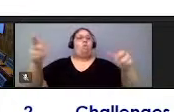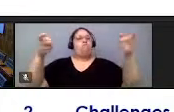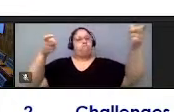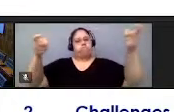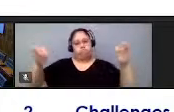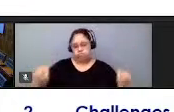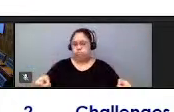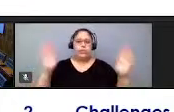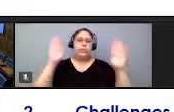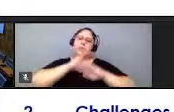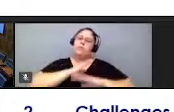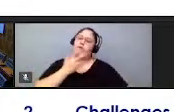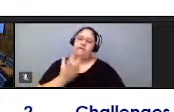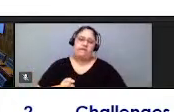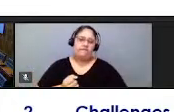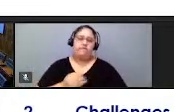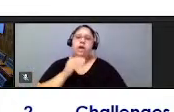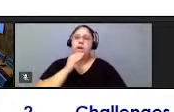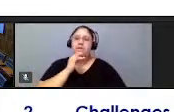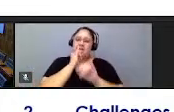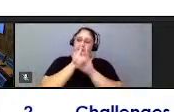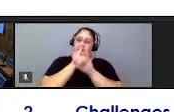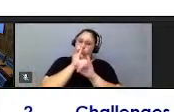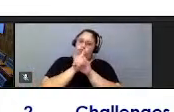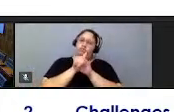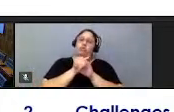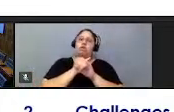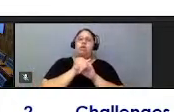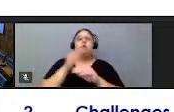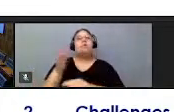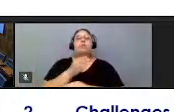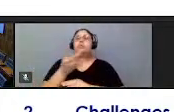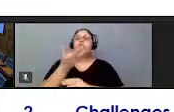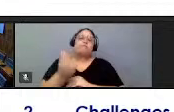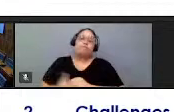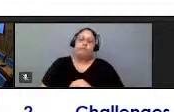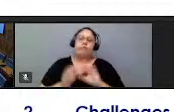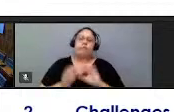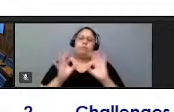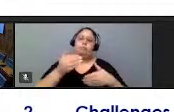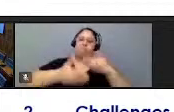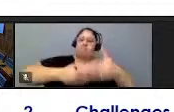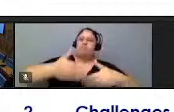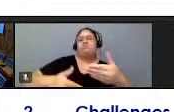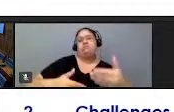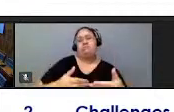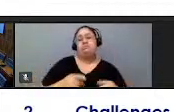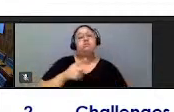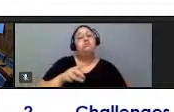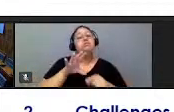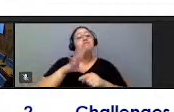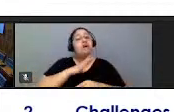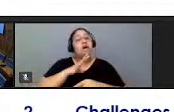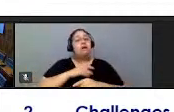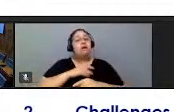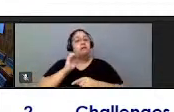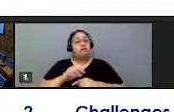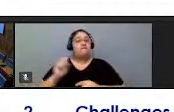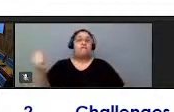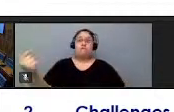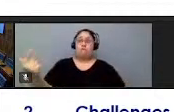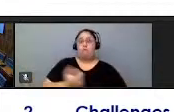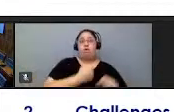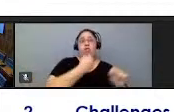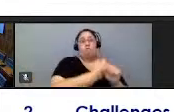activities together so there was an Institutional vacuum and that is normally fine when all the wheels